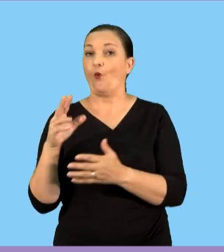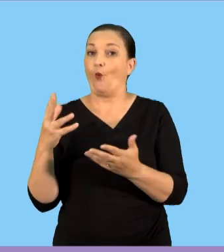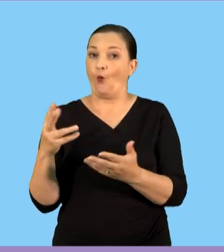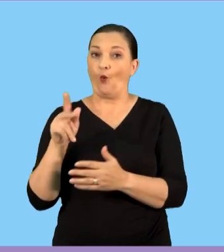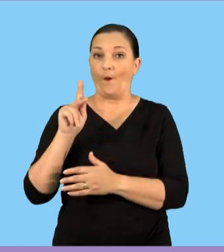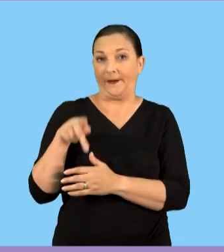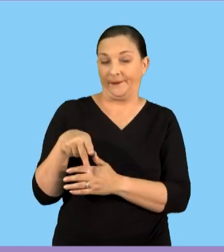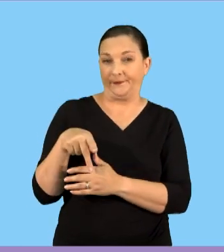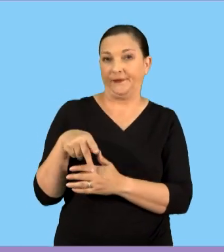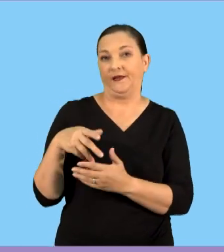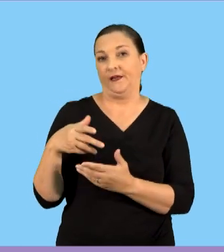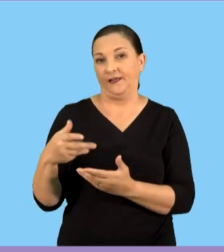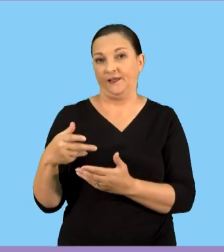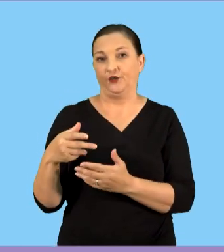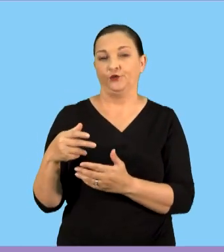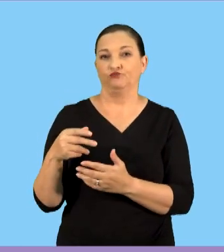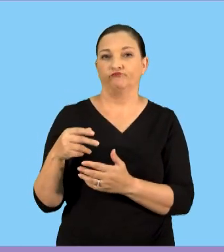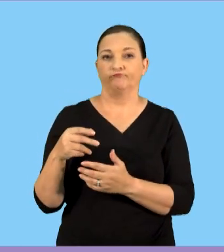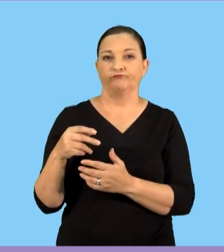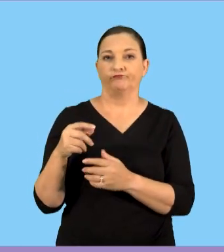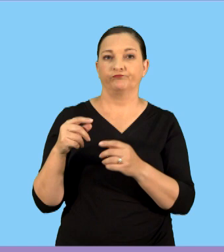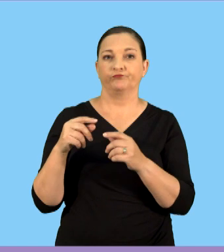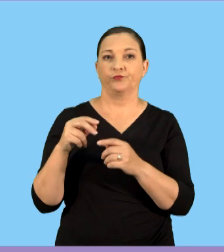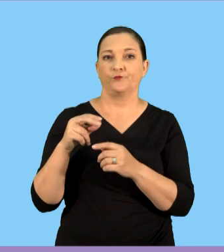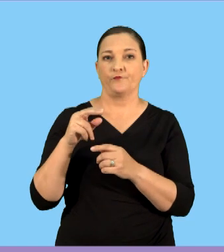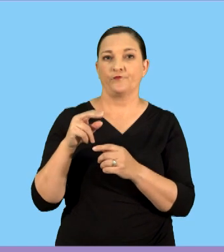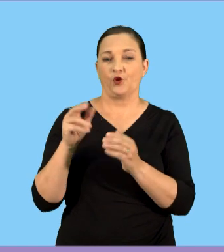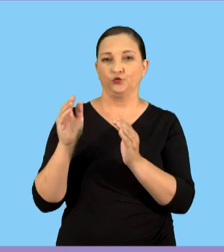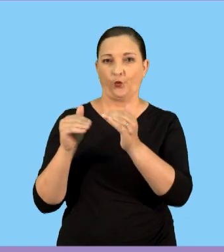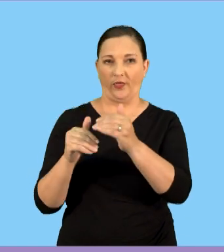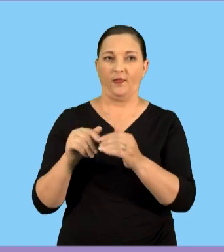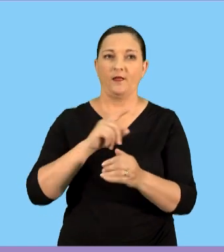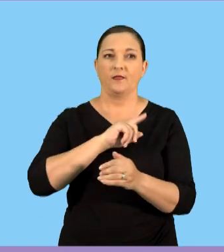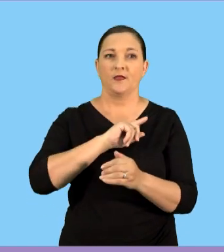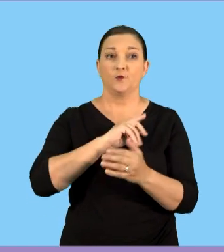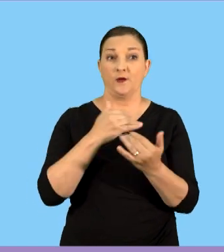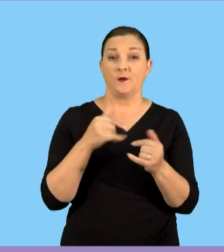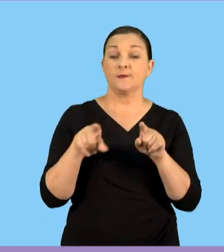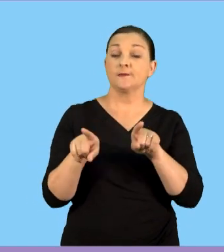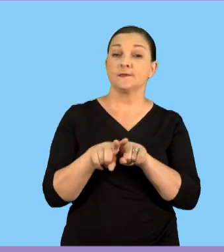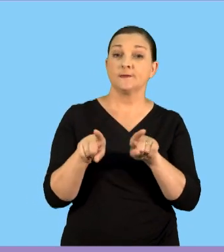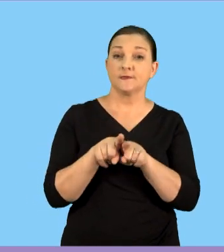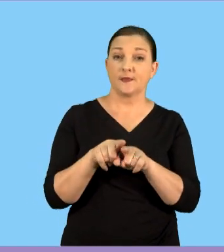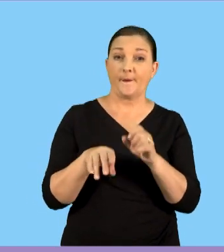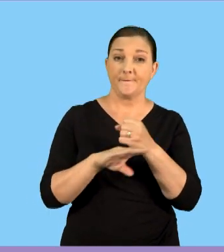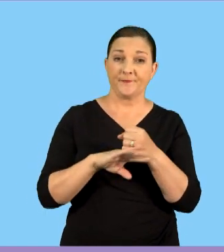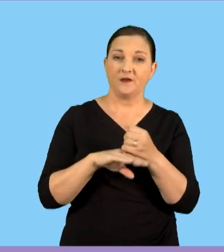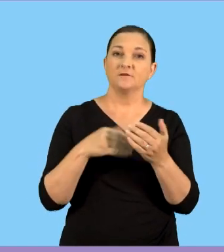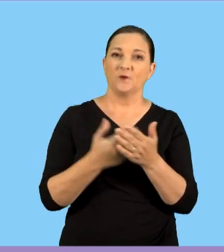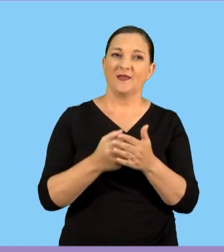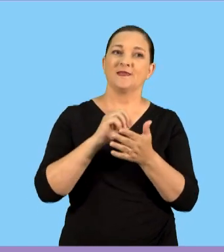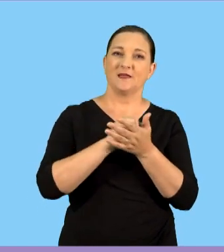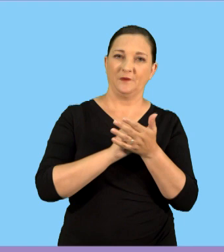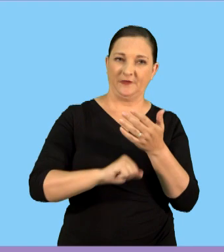p exponent 2, or p squared, then we know that because they have the same base, we are going